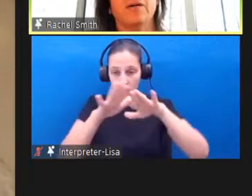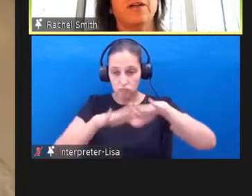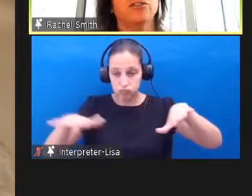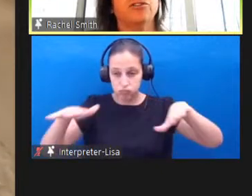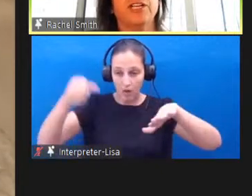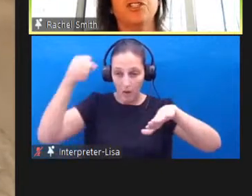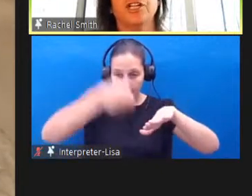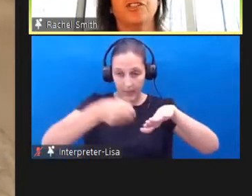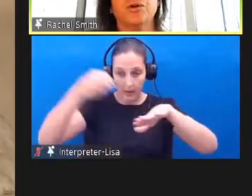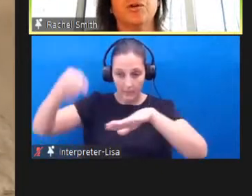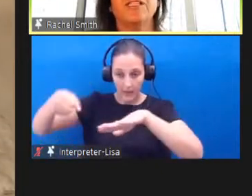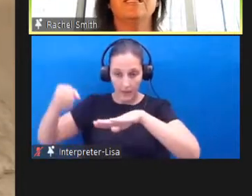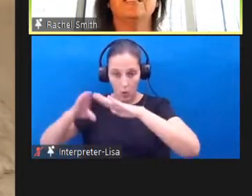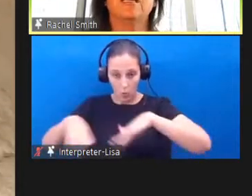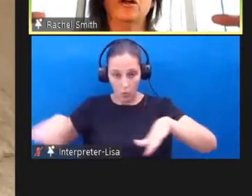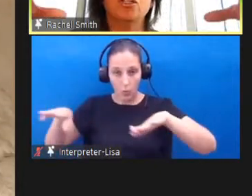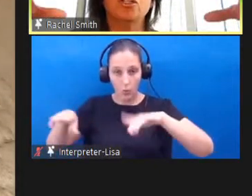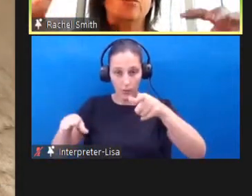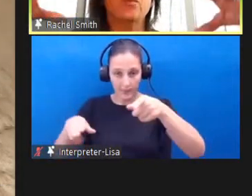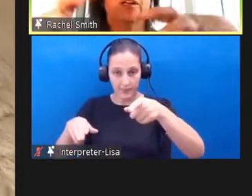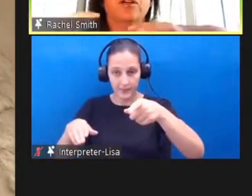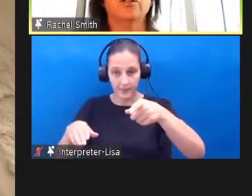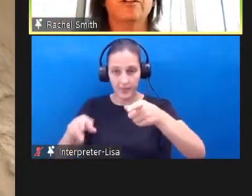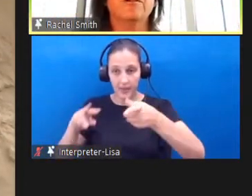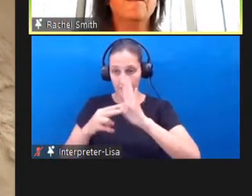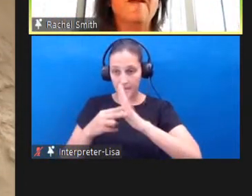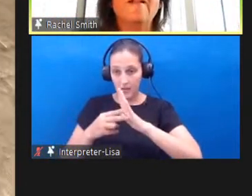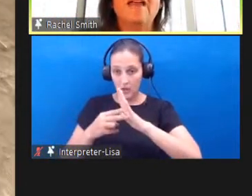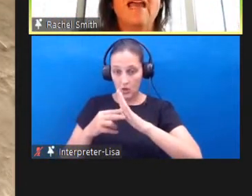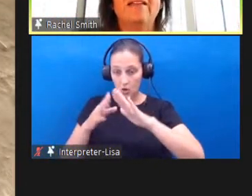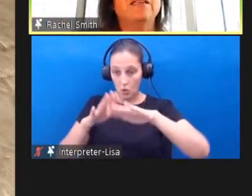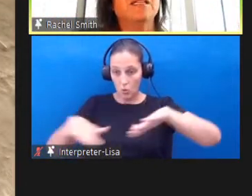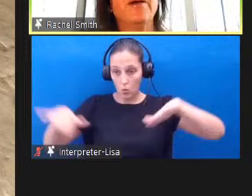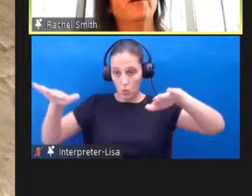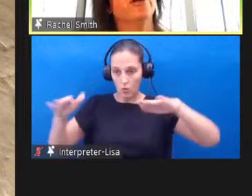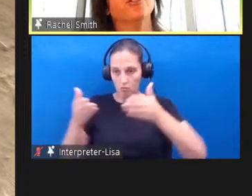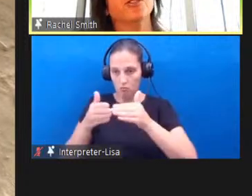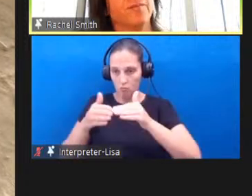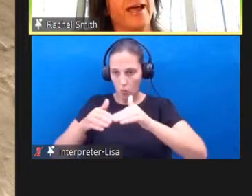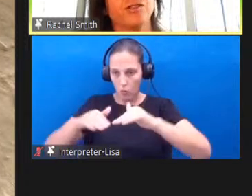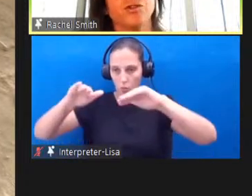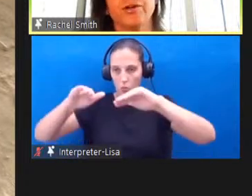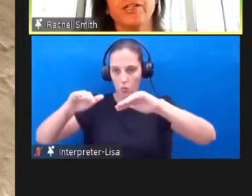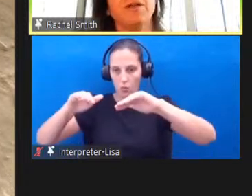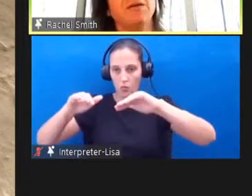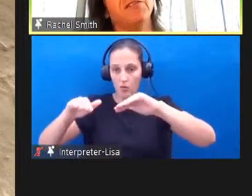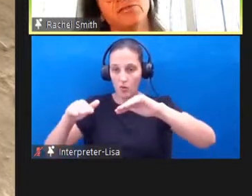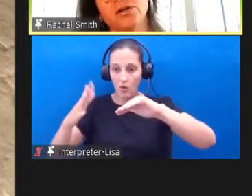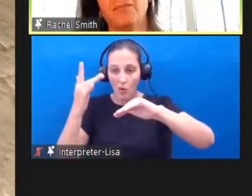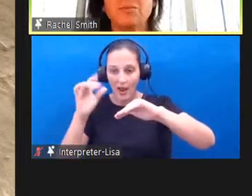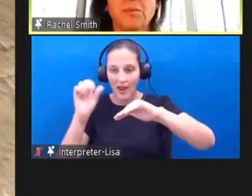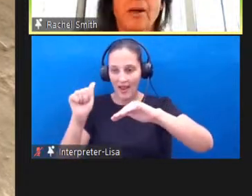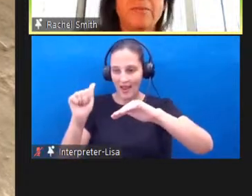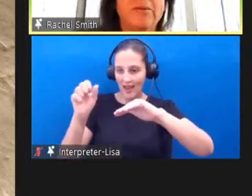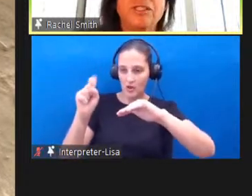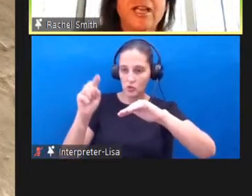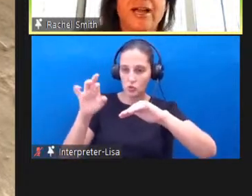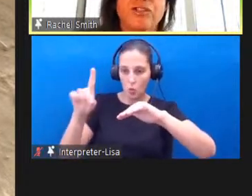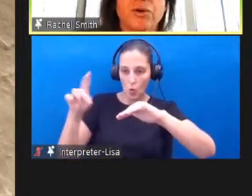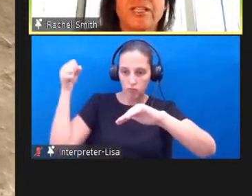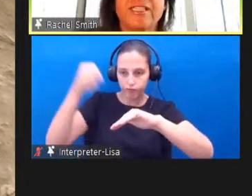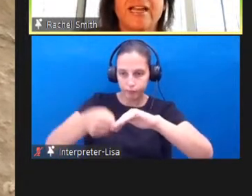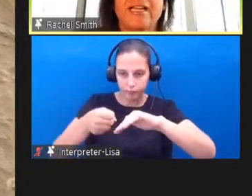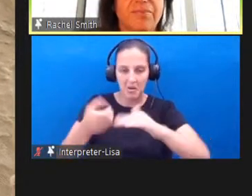Mars, including at Jezero. This is a crater within a crater. And these impact craters are from asteroids, maybe a few comets, but probably